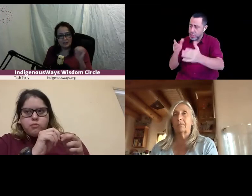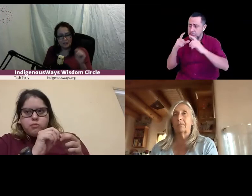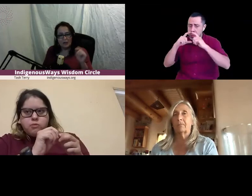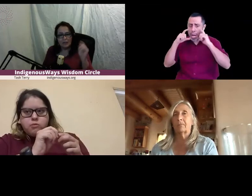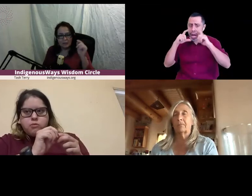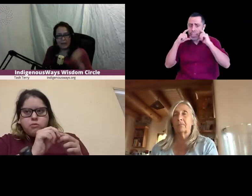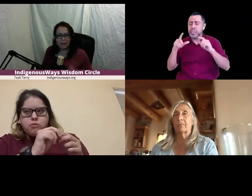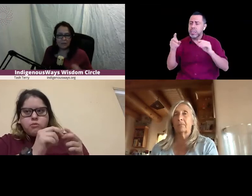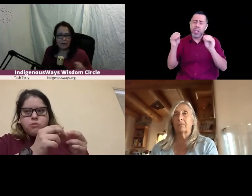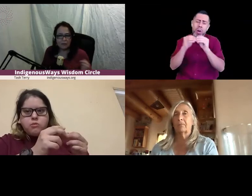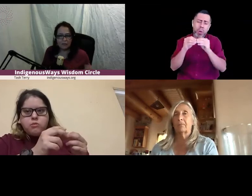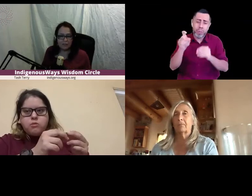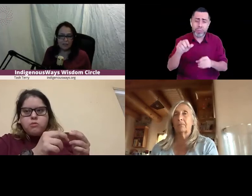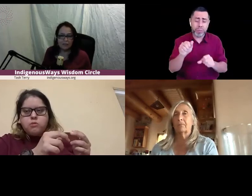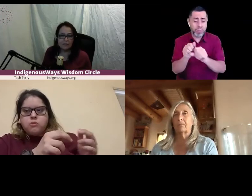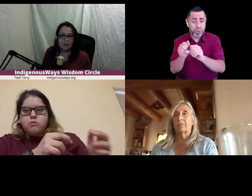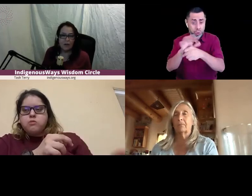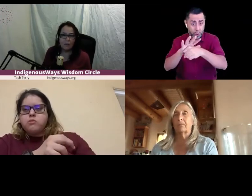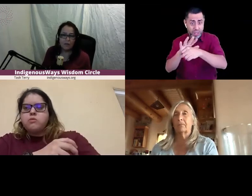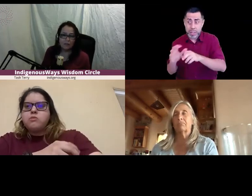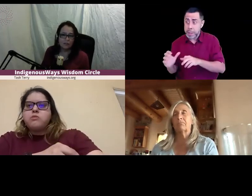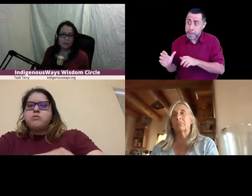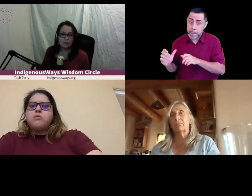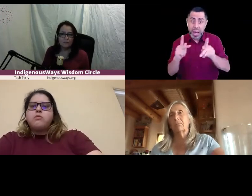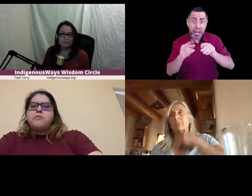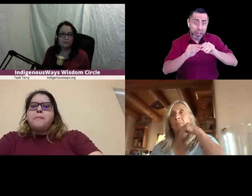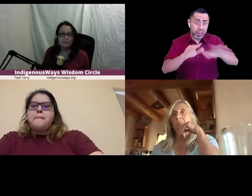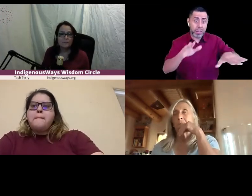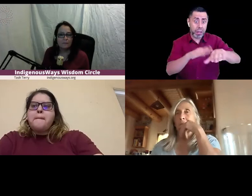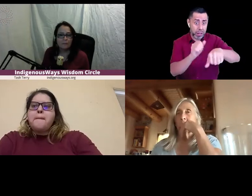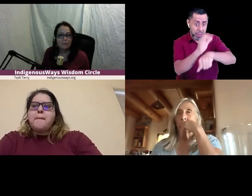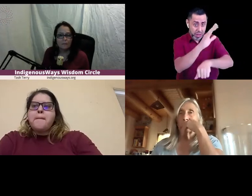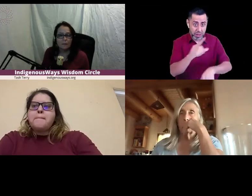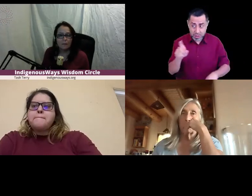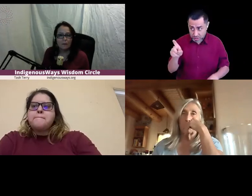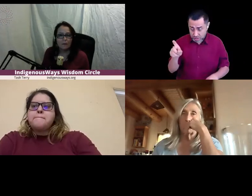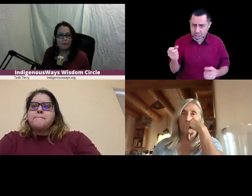is COVID back on the mountain? And if so, how much? So,